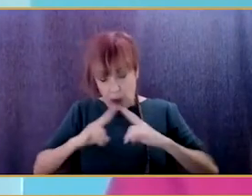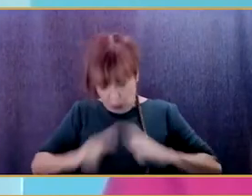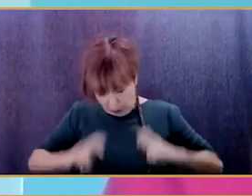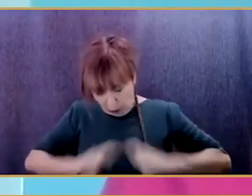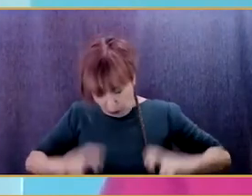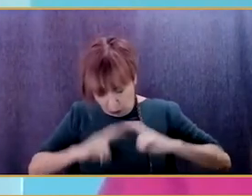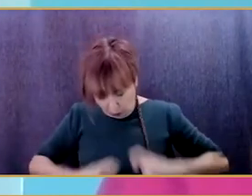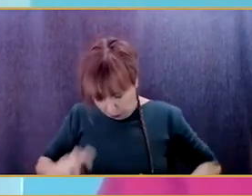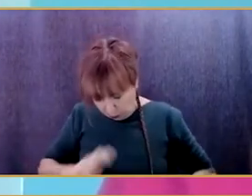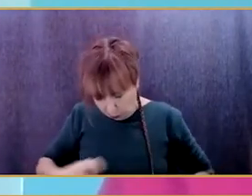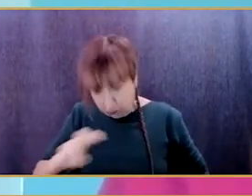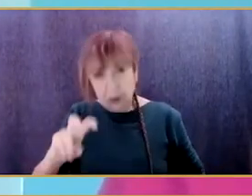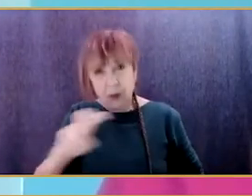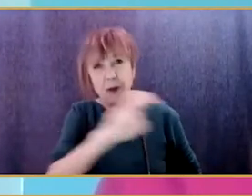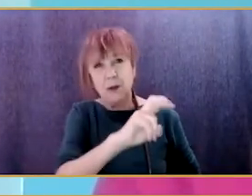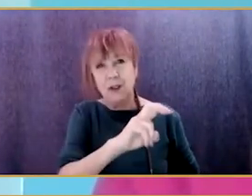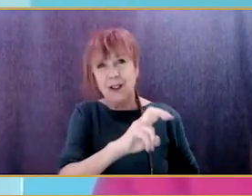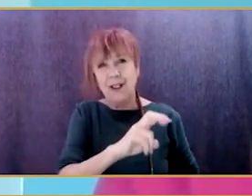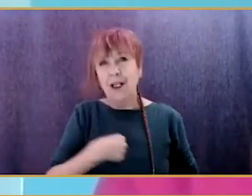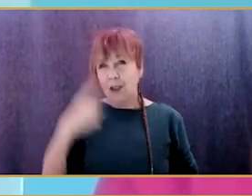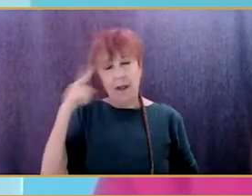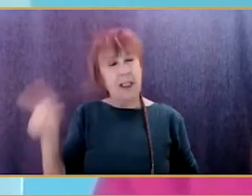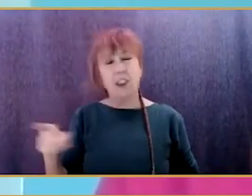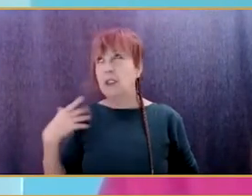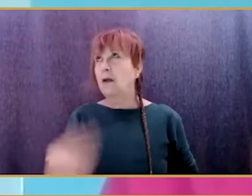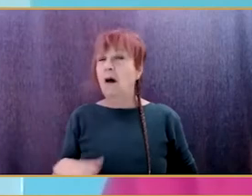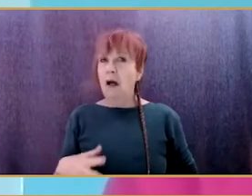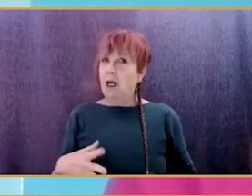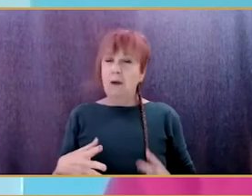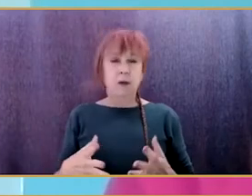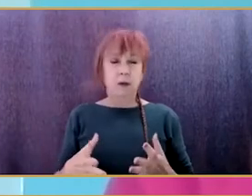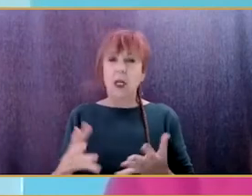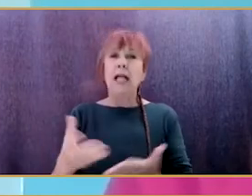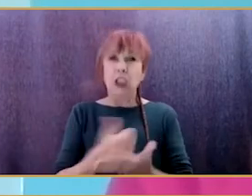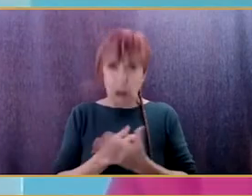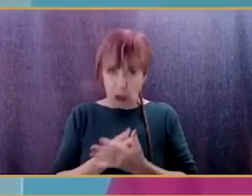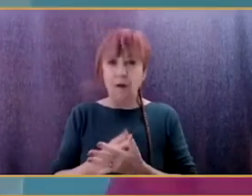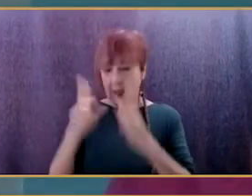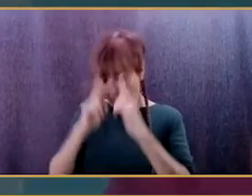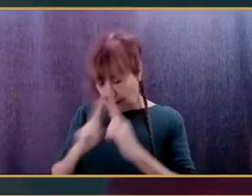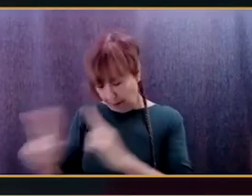deeper into our journey So I think she's well deserving of this extraordinary honor